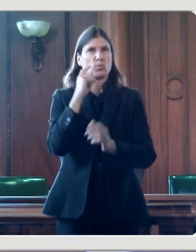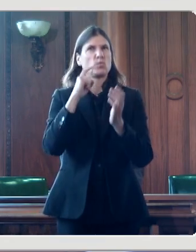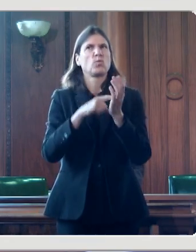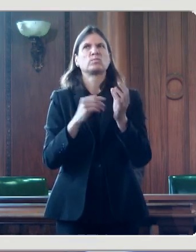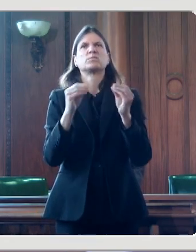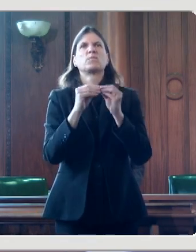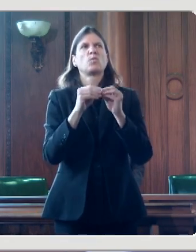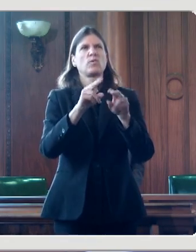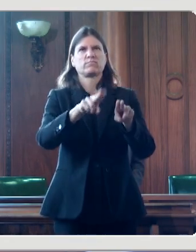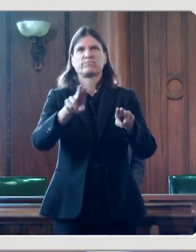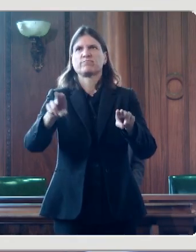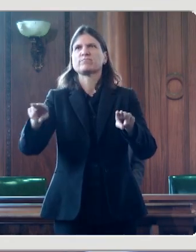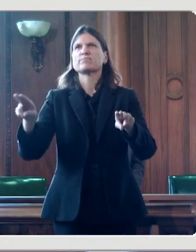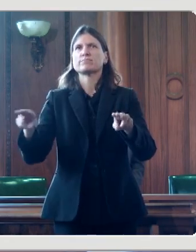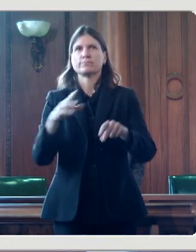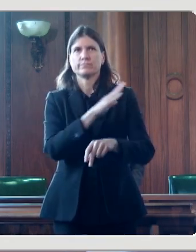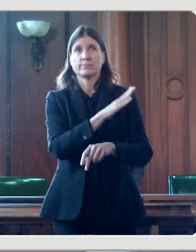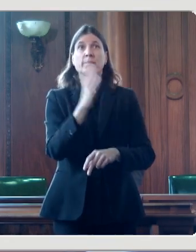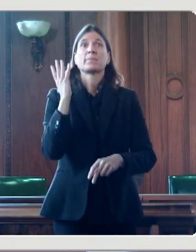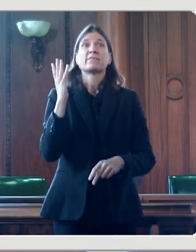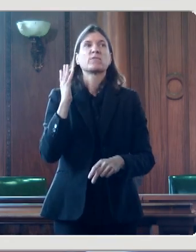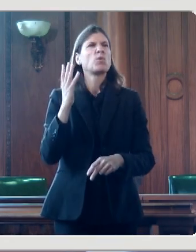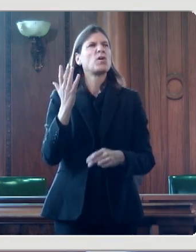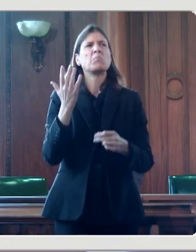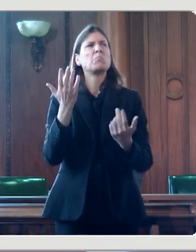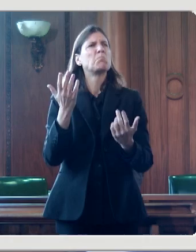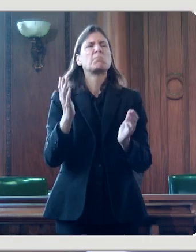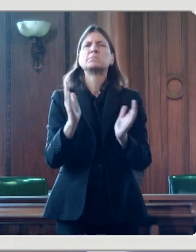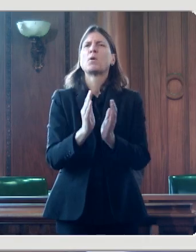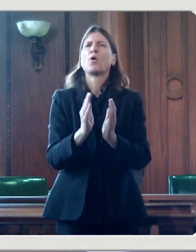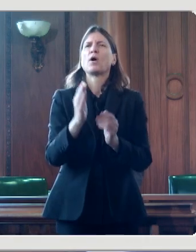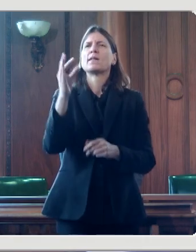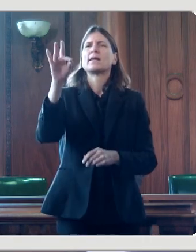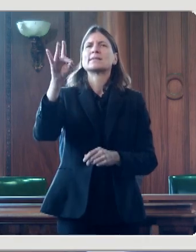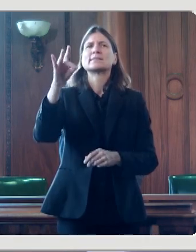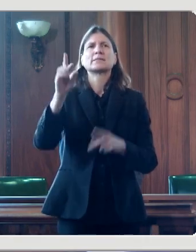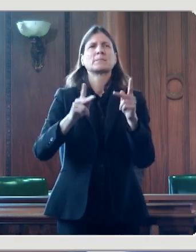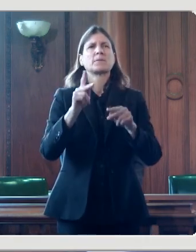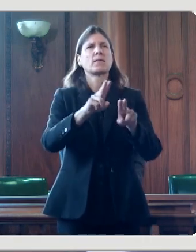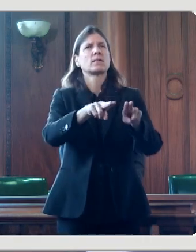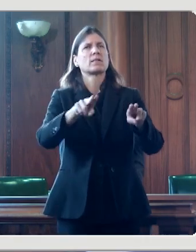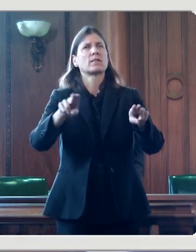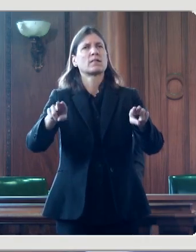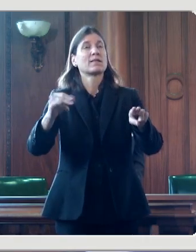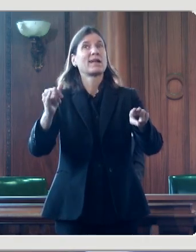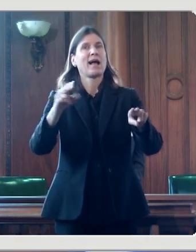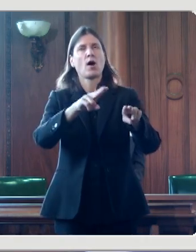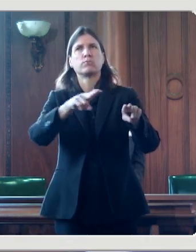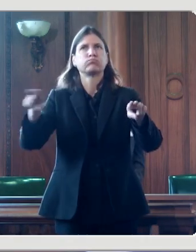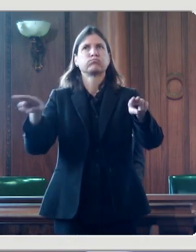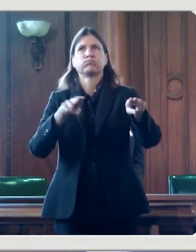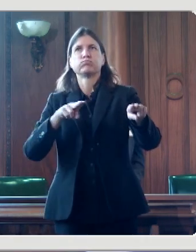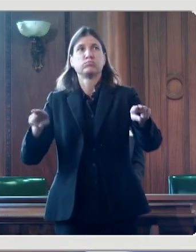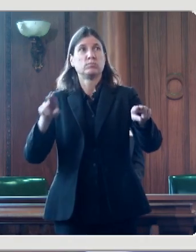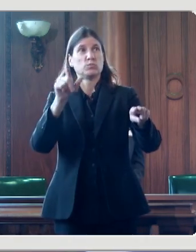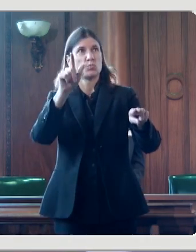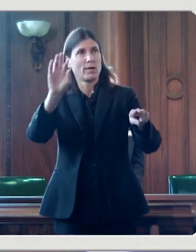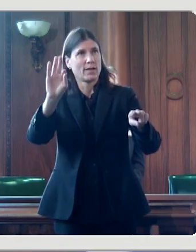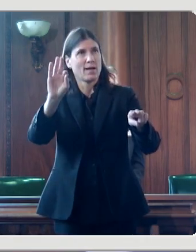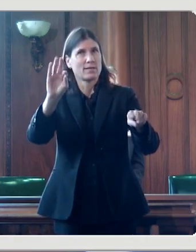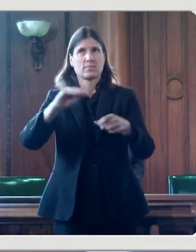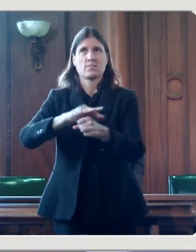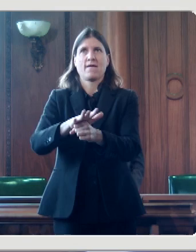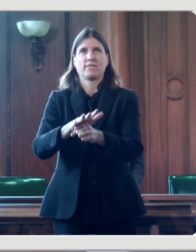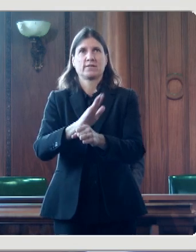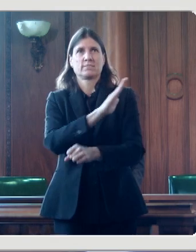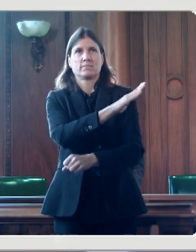in December of about 18, this morning we are back up to 29 hospitalized cases, although just